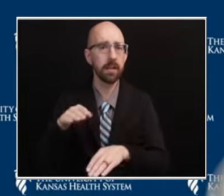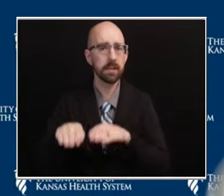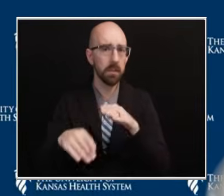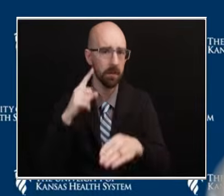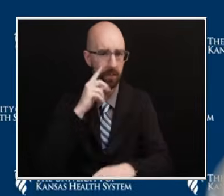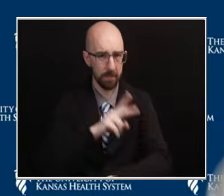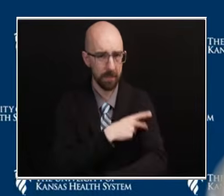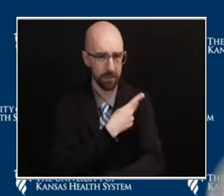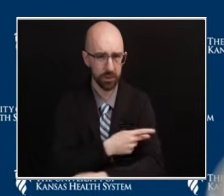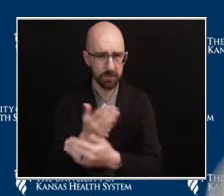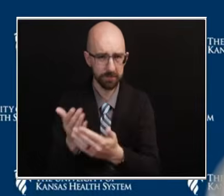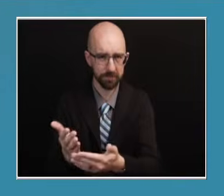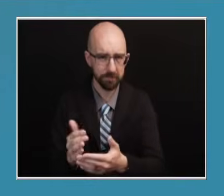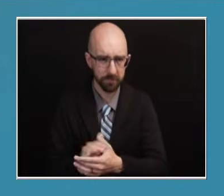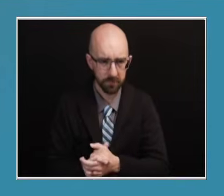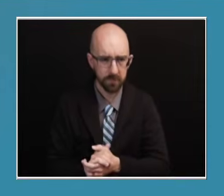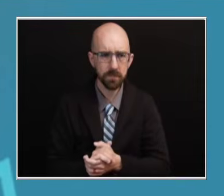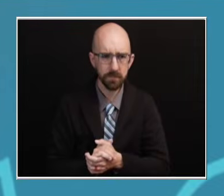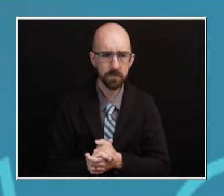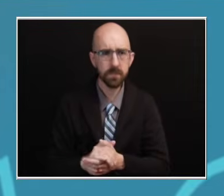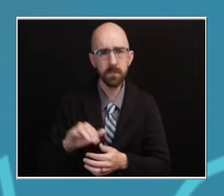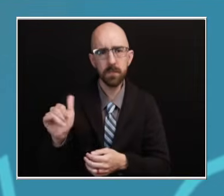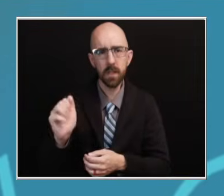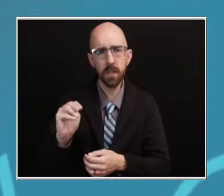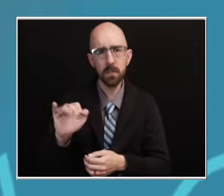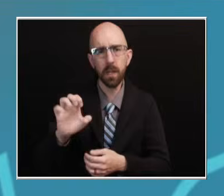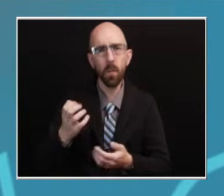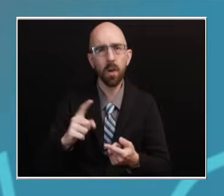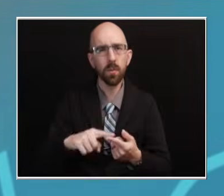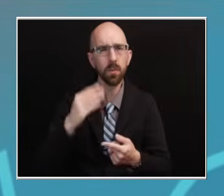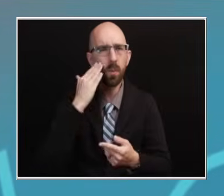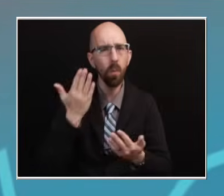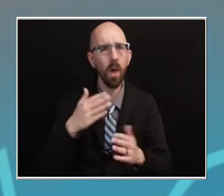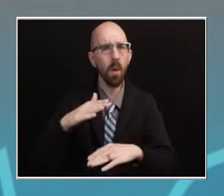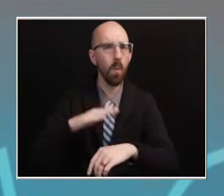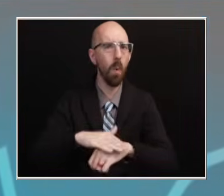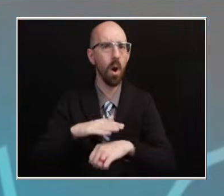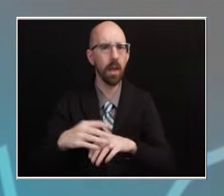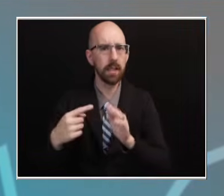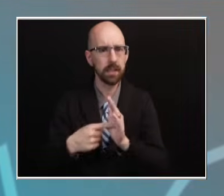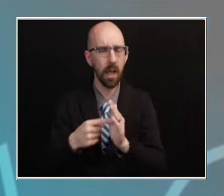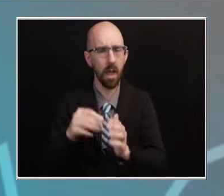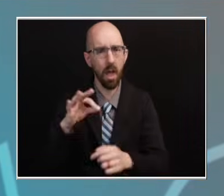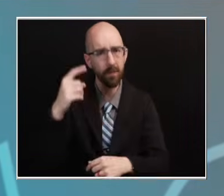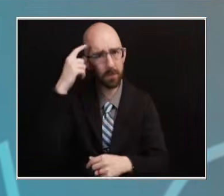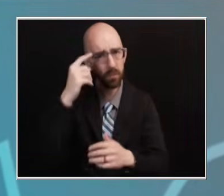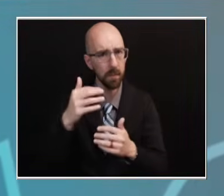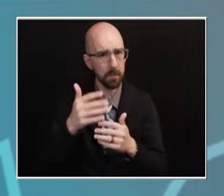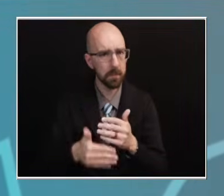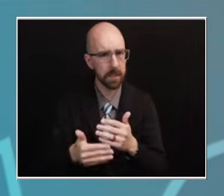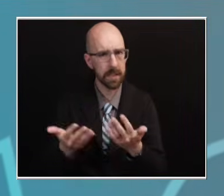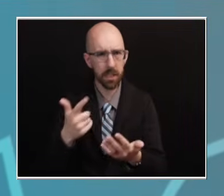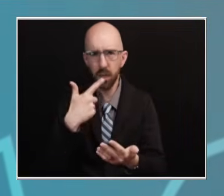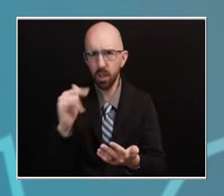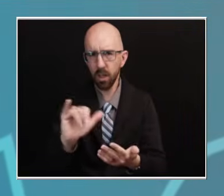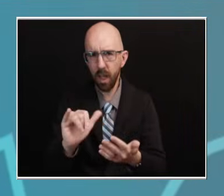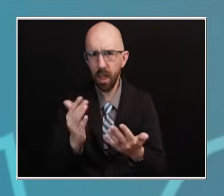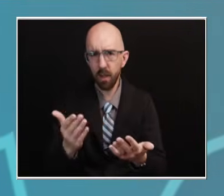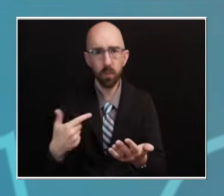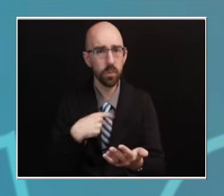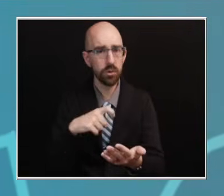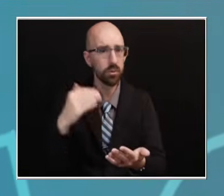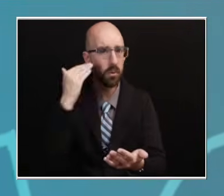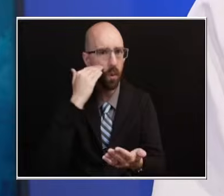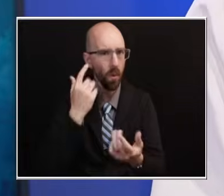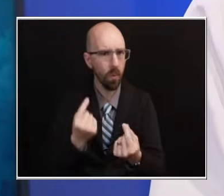patient. Jamie wants to know, what are the warning signs of a brain bleed? What should we know? Yeah, just like